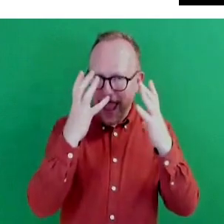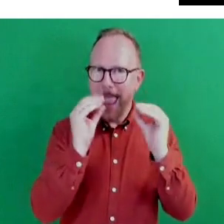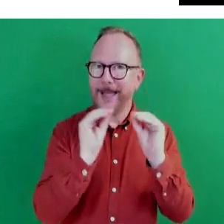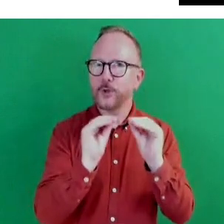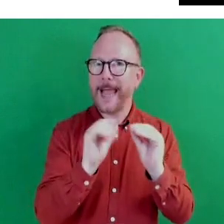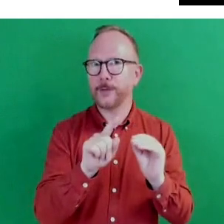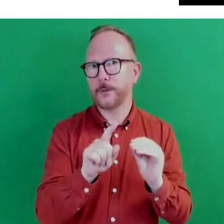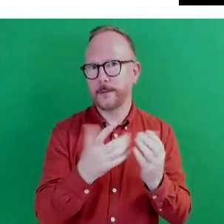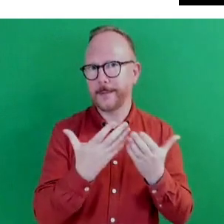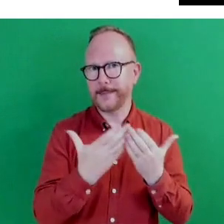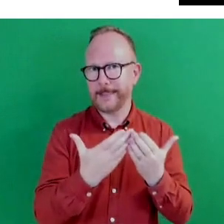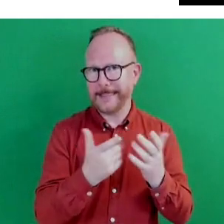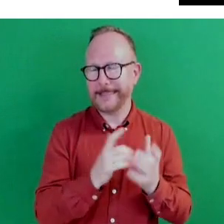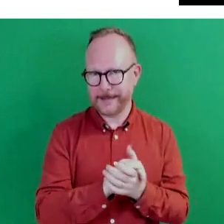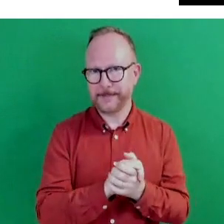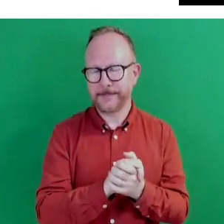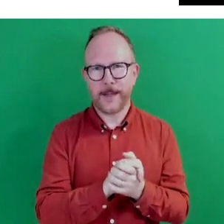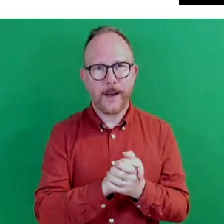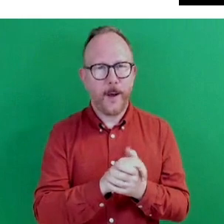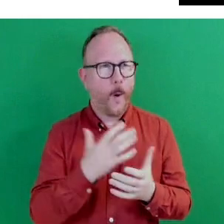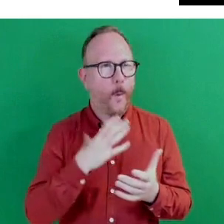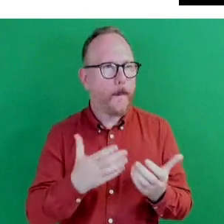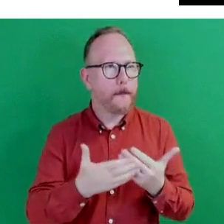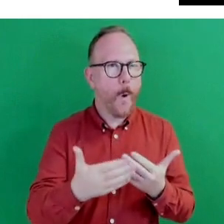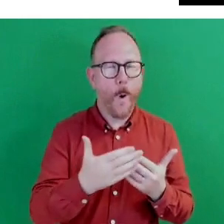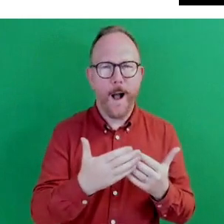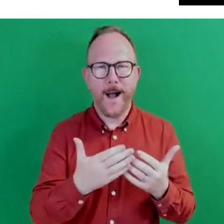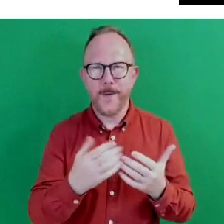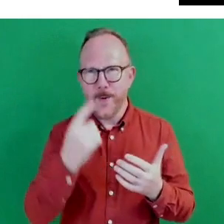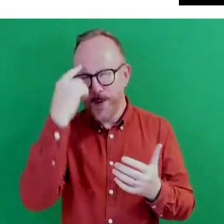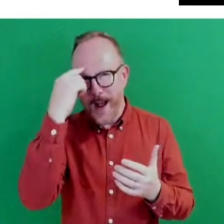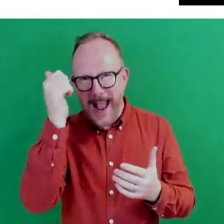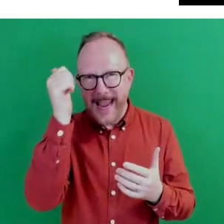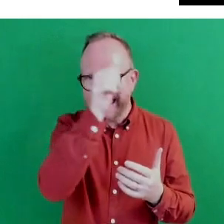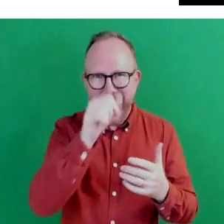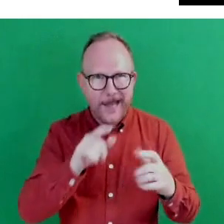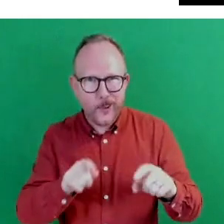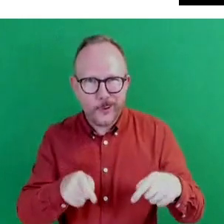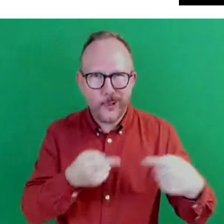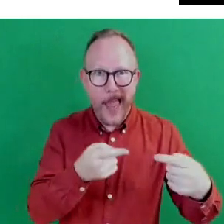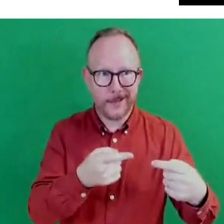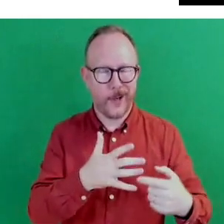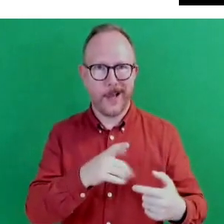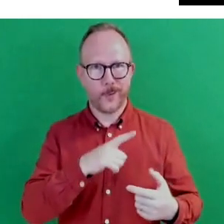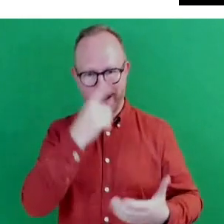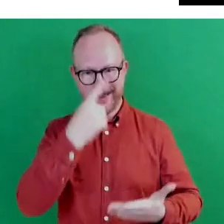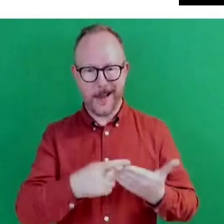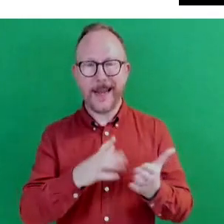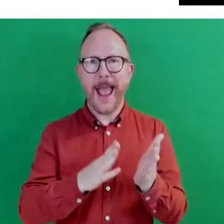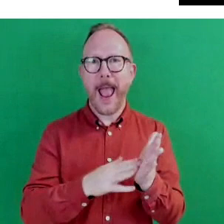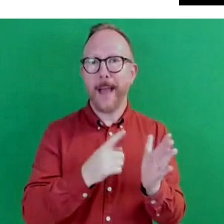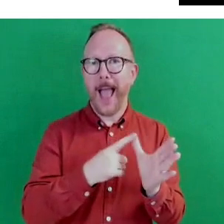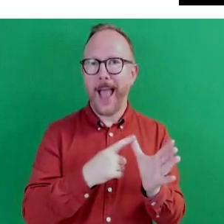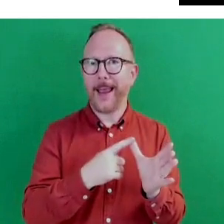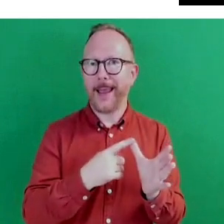more of an intellectual challenge. So I went on and I completed the Masters in Psychology, and